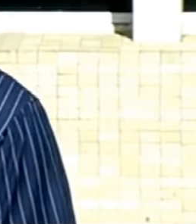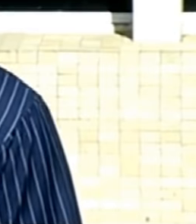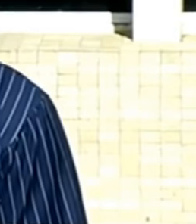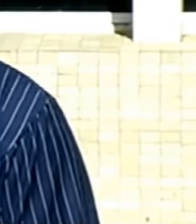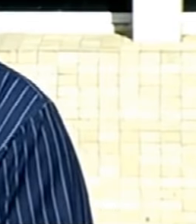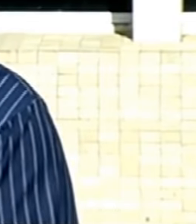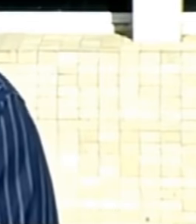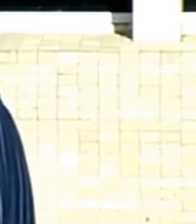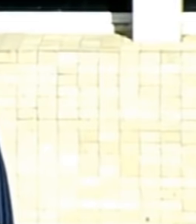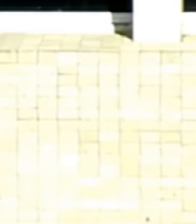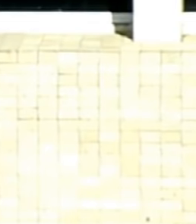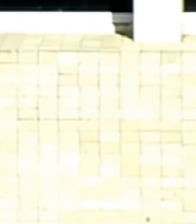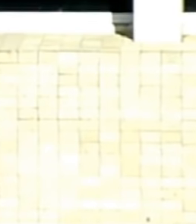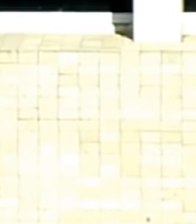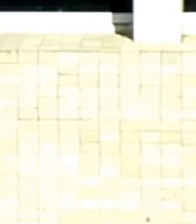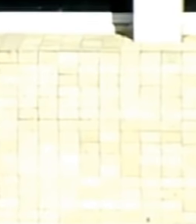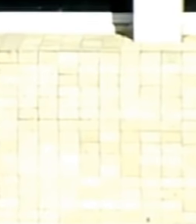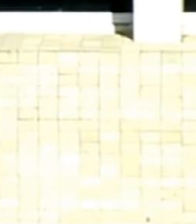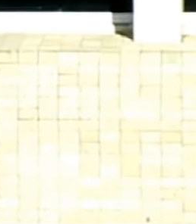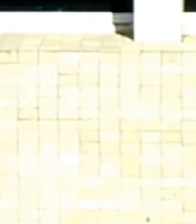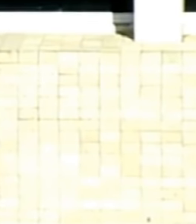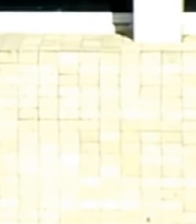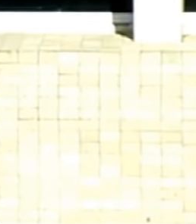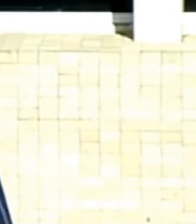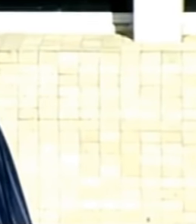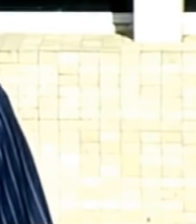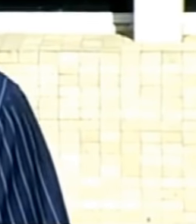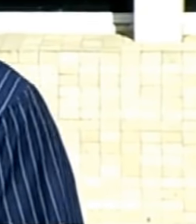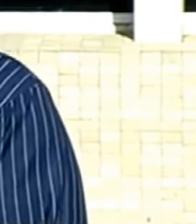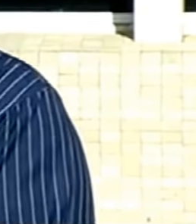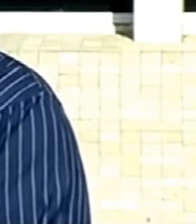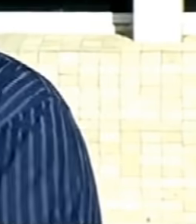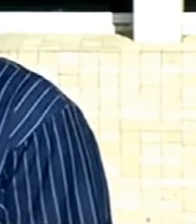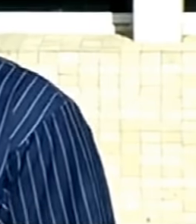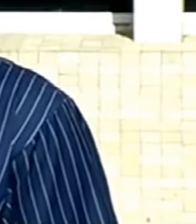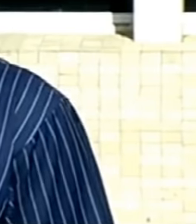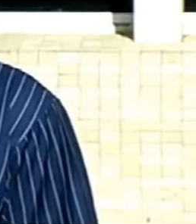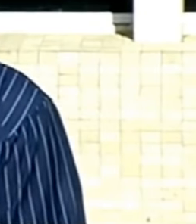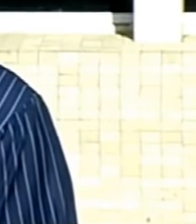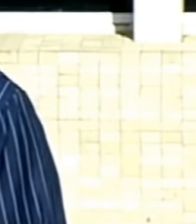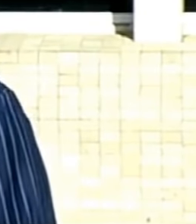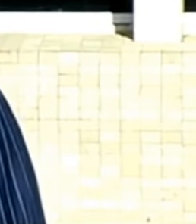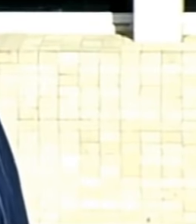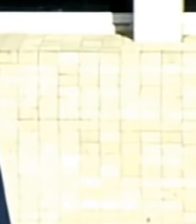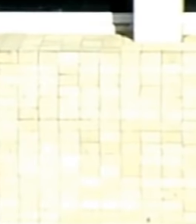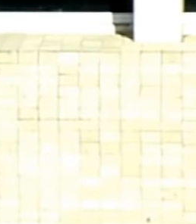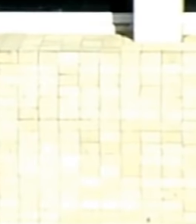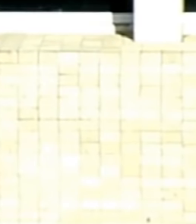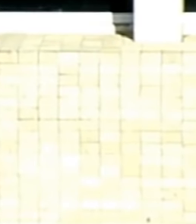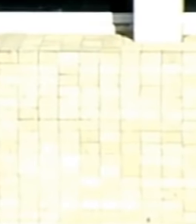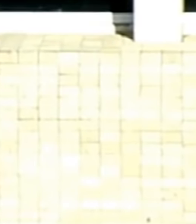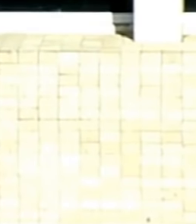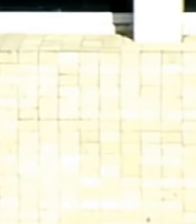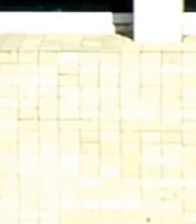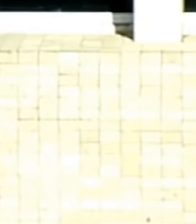it's highly convenient, it is proper. That's what we want to see. I see these things for people who